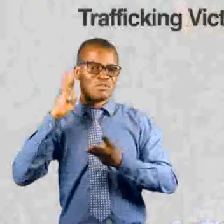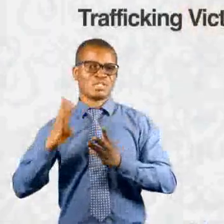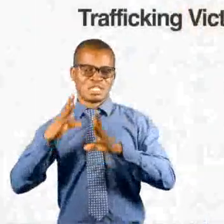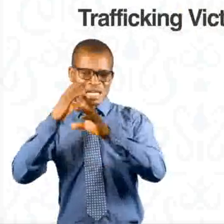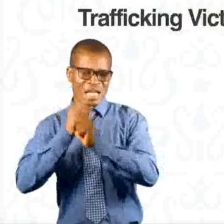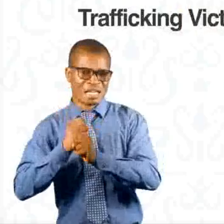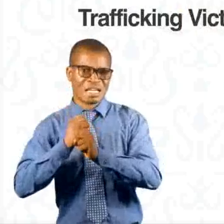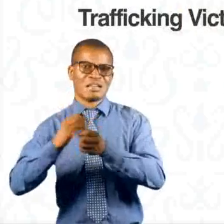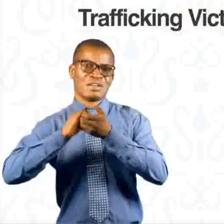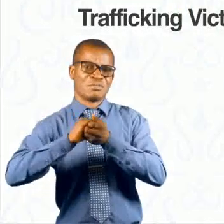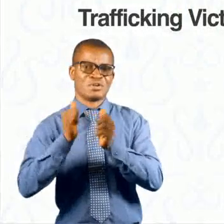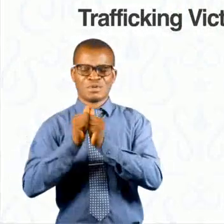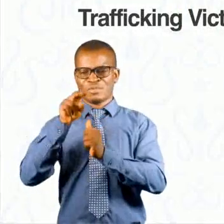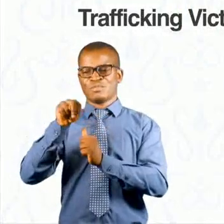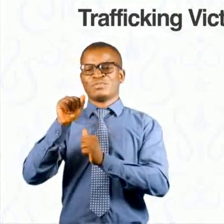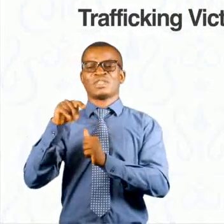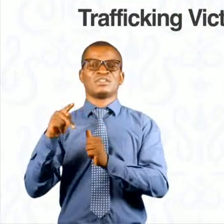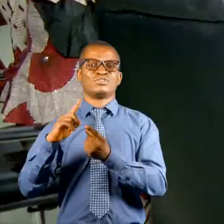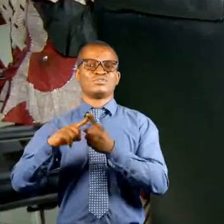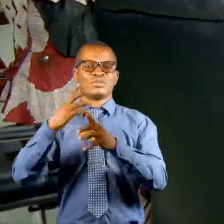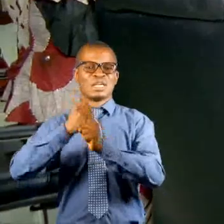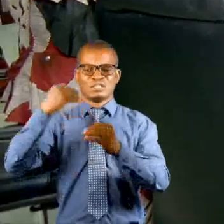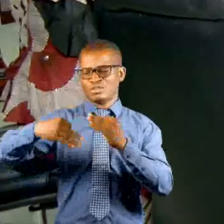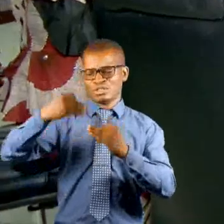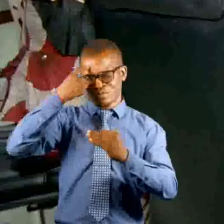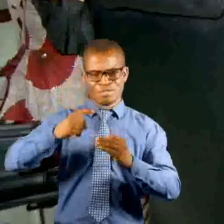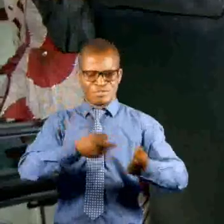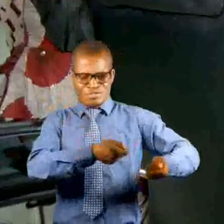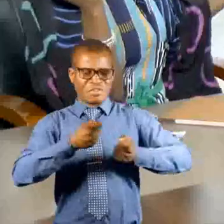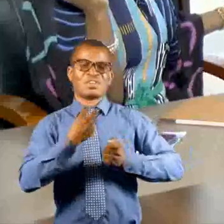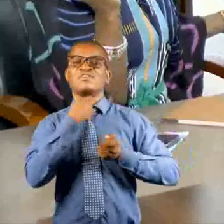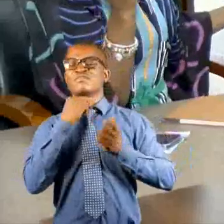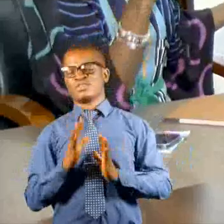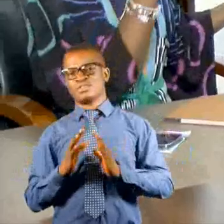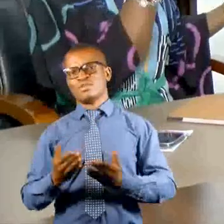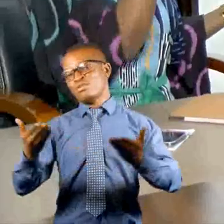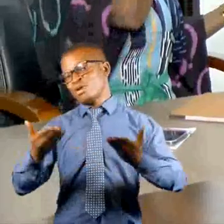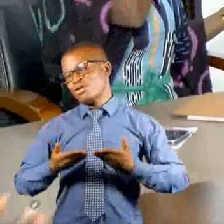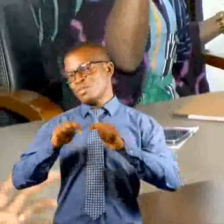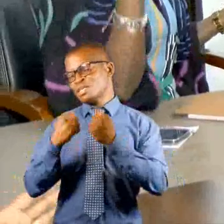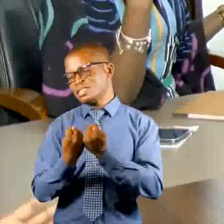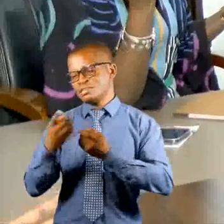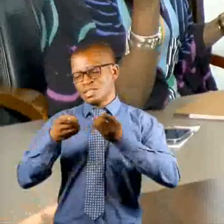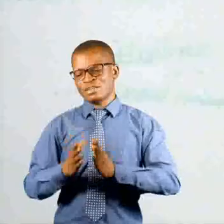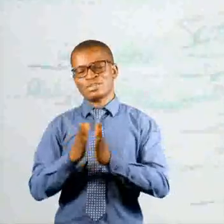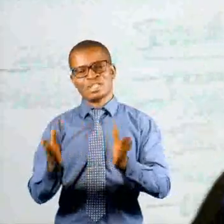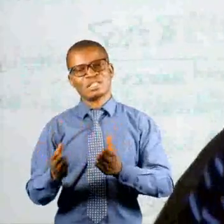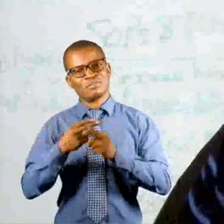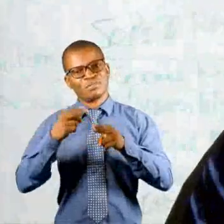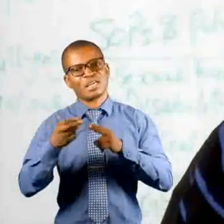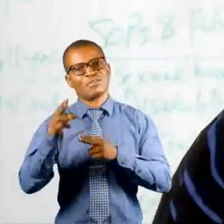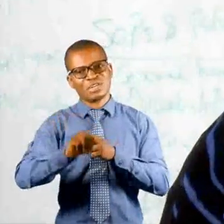Washington highlighted the need to collaborate with NAPTIP to ensure justice for trafficked victims. Receiving the team, the Director General of